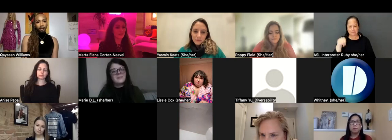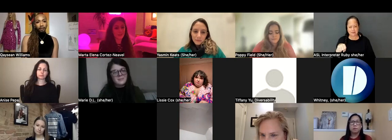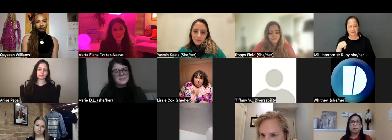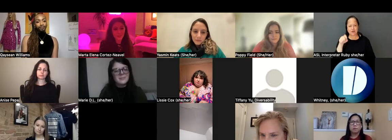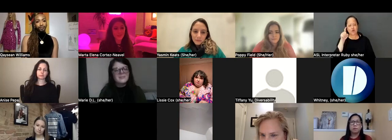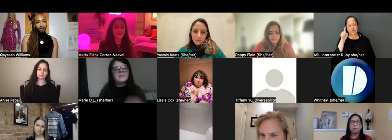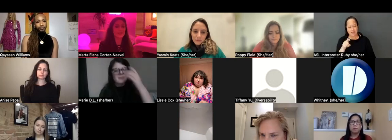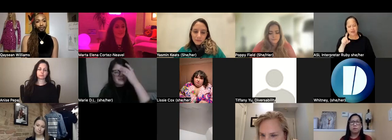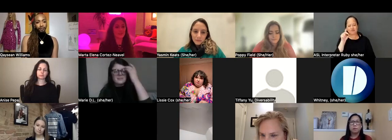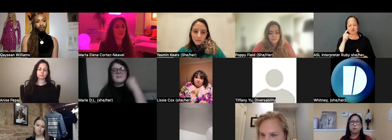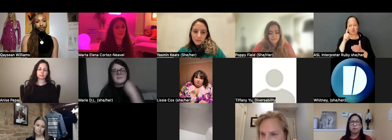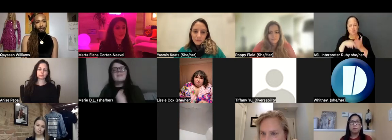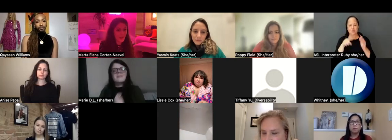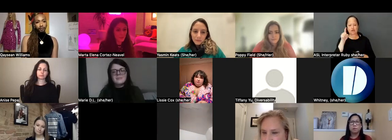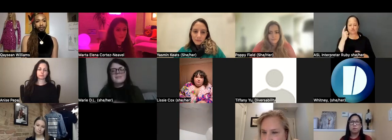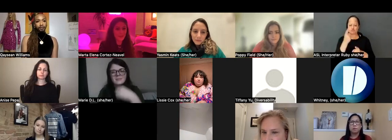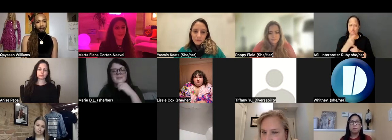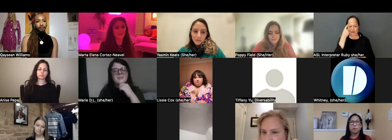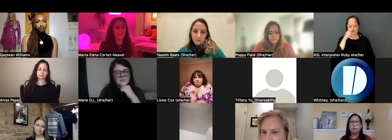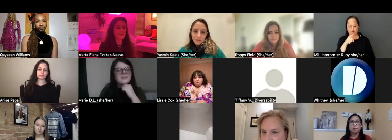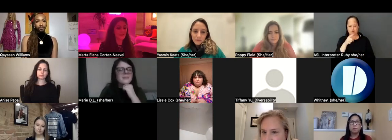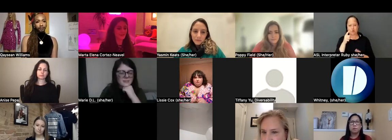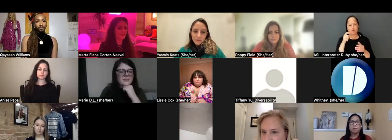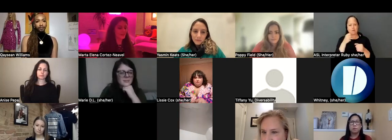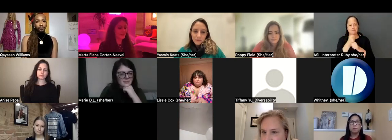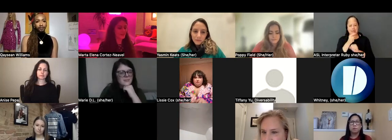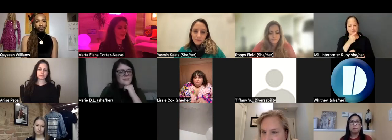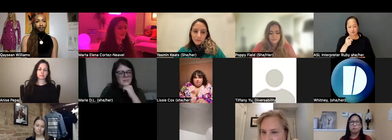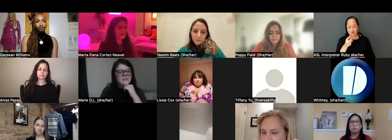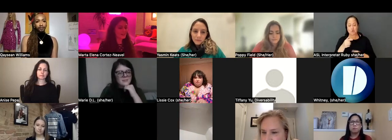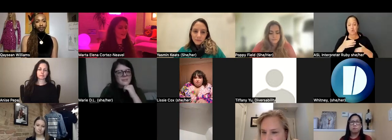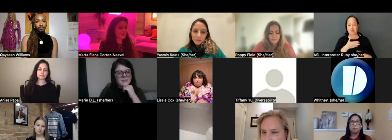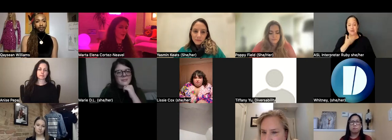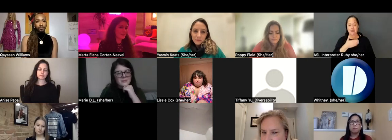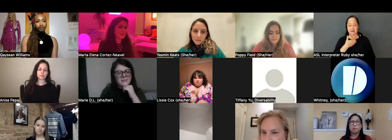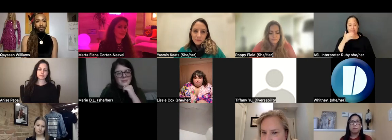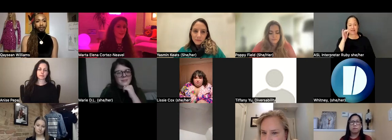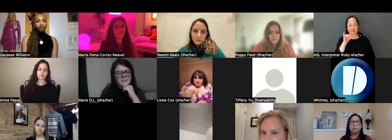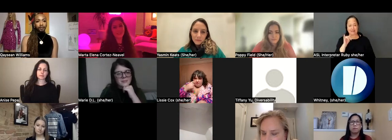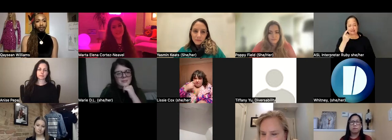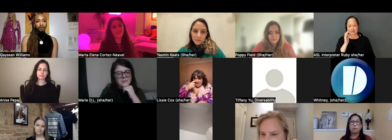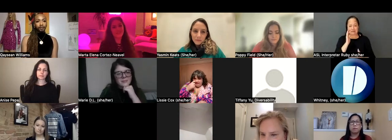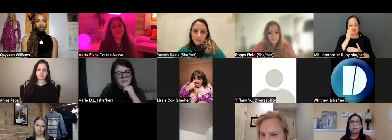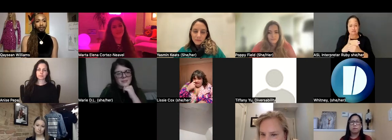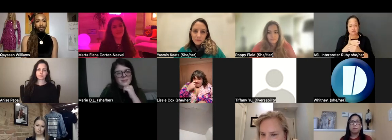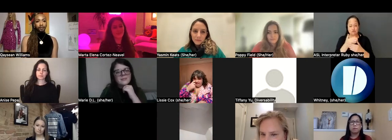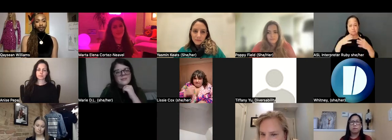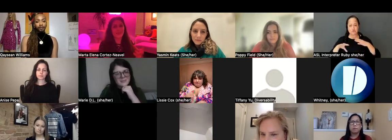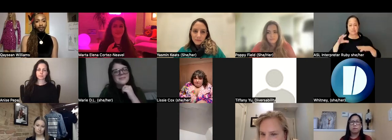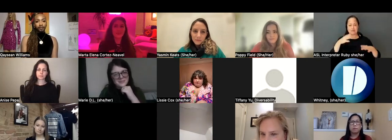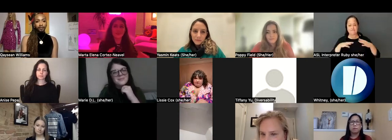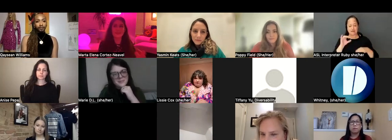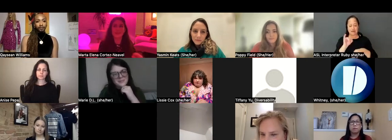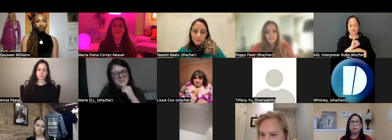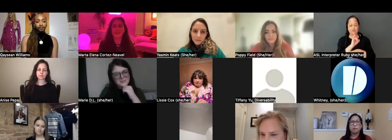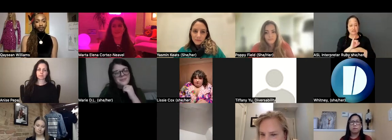right for you and you need to do what makes you happy. And for me, that's, kind of disrupting the fashion industry, but it's like